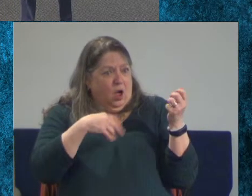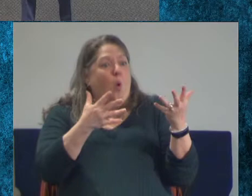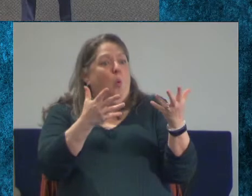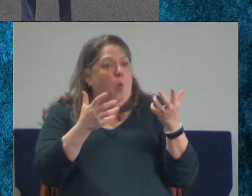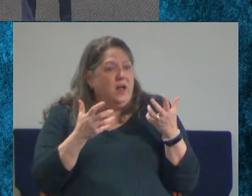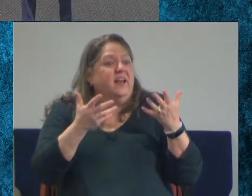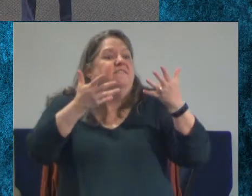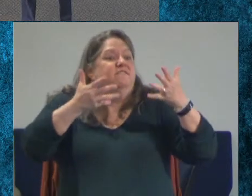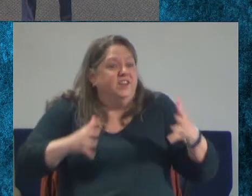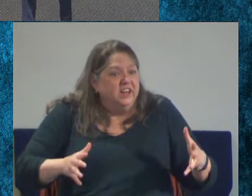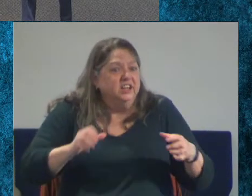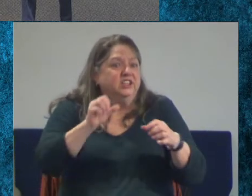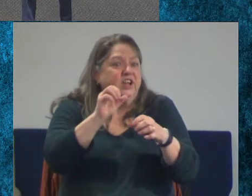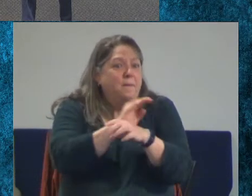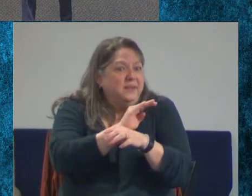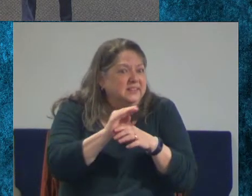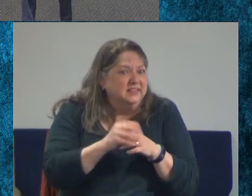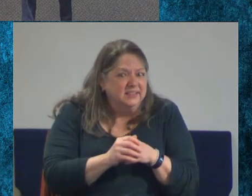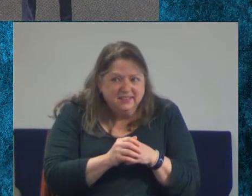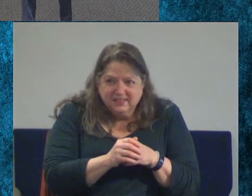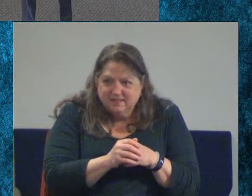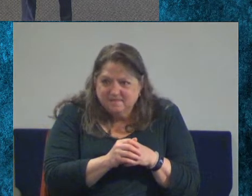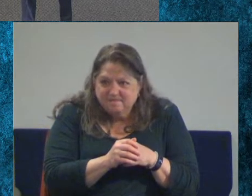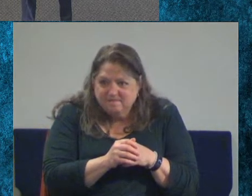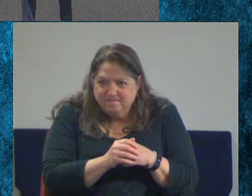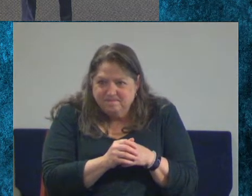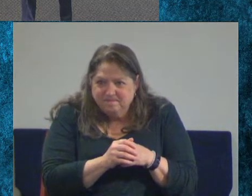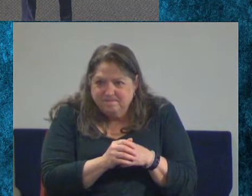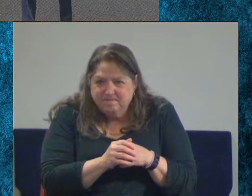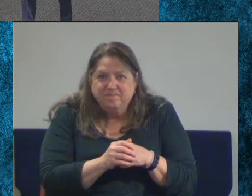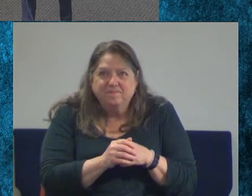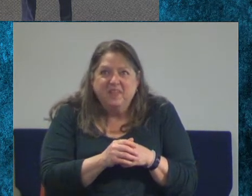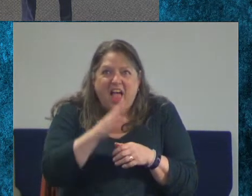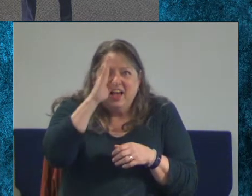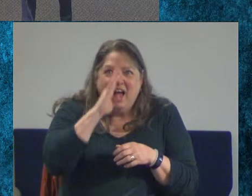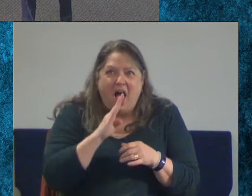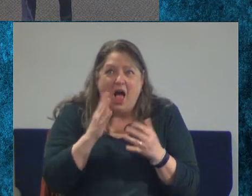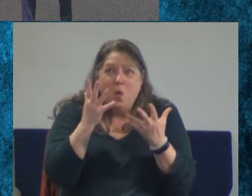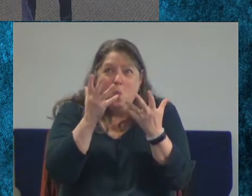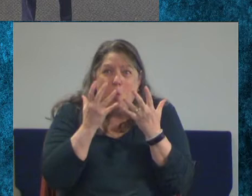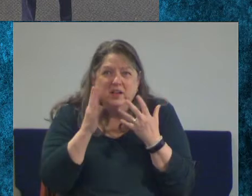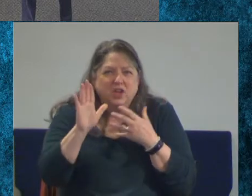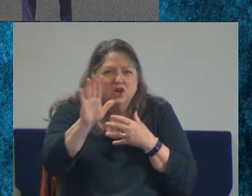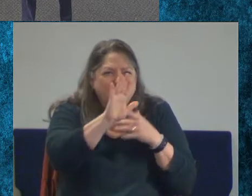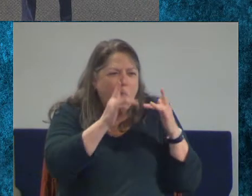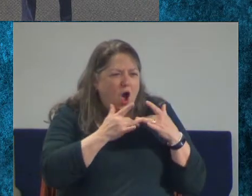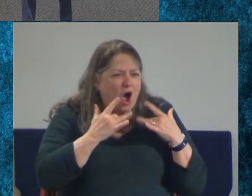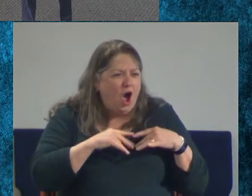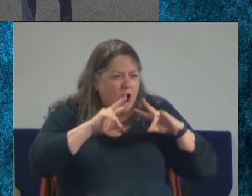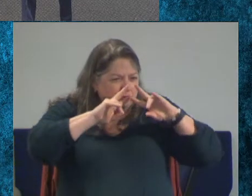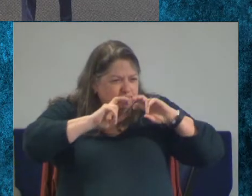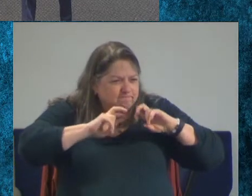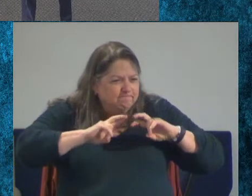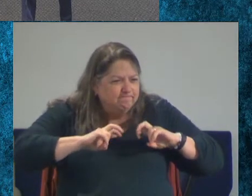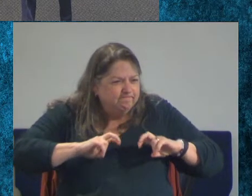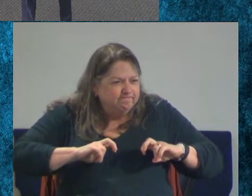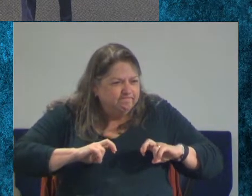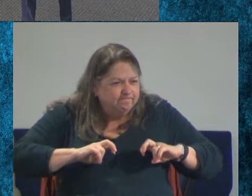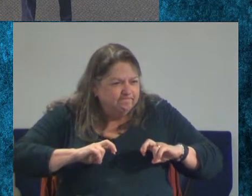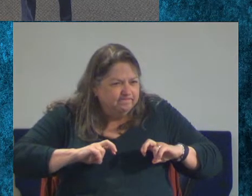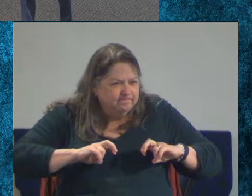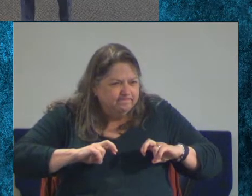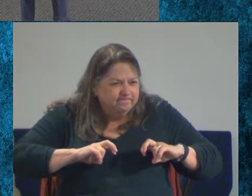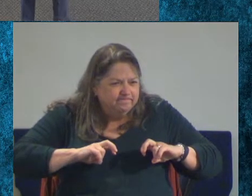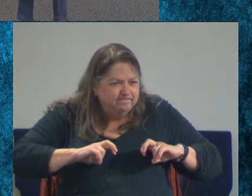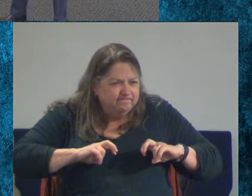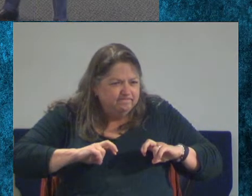my life. Might there be some unfinished business that he is dealing with? And